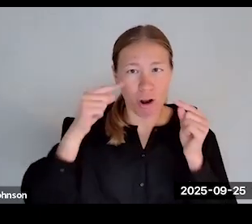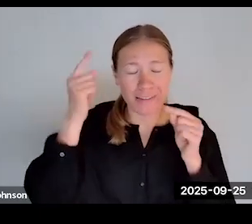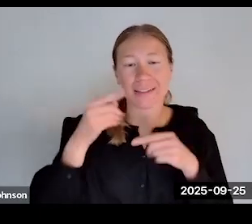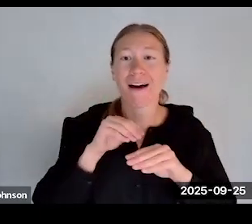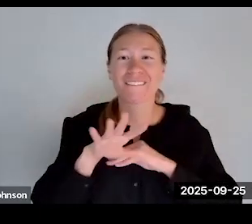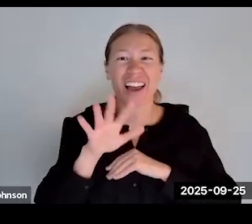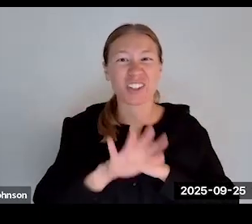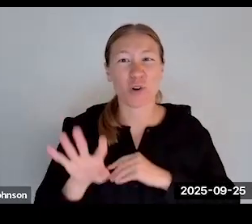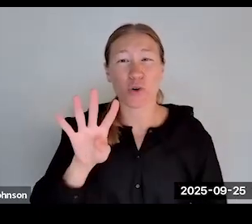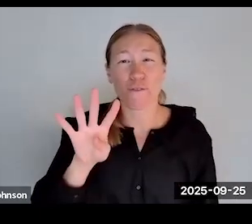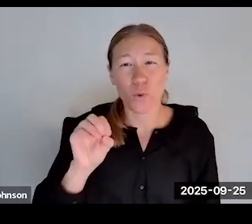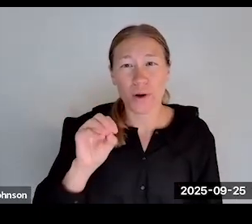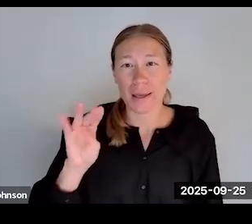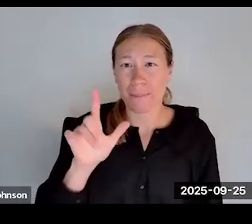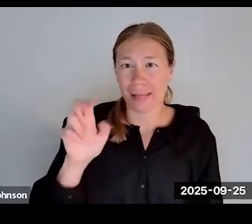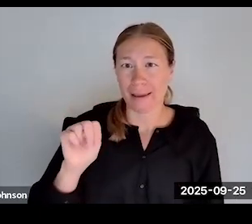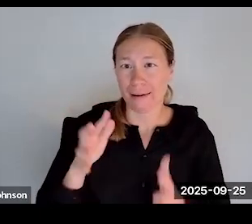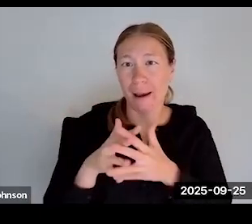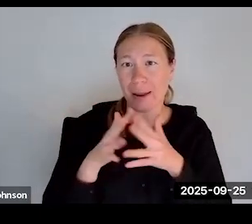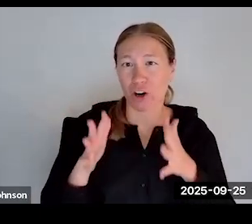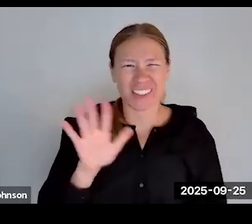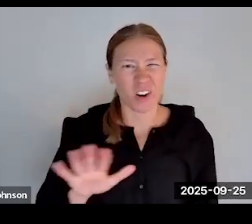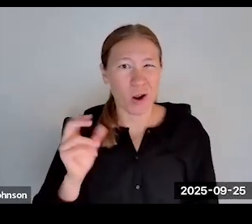approximately 40 million Americans, or just about